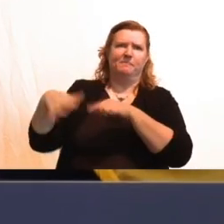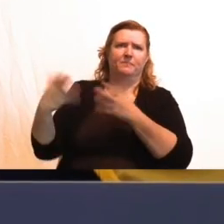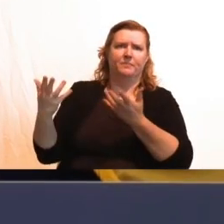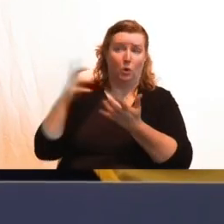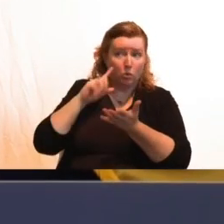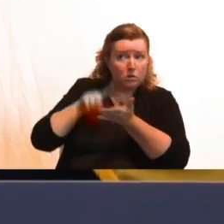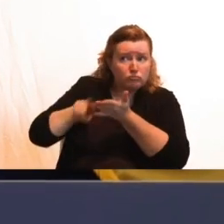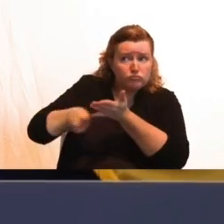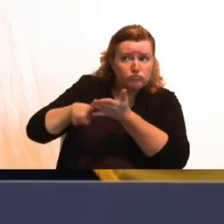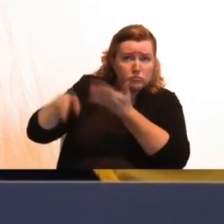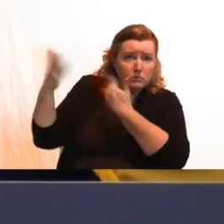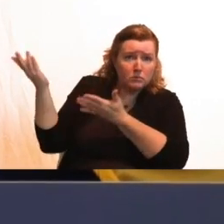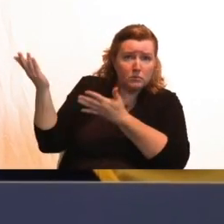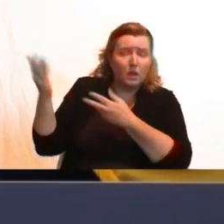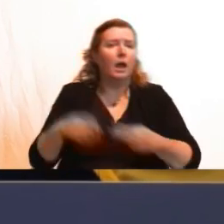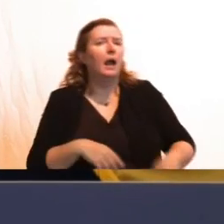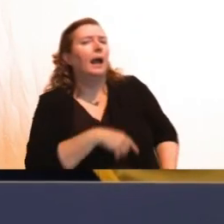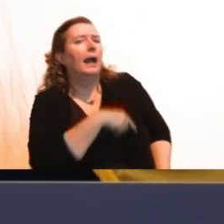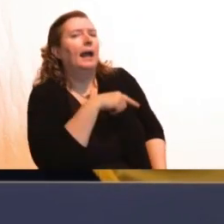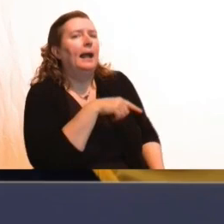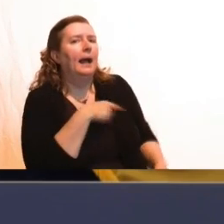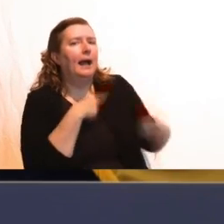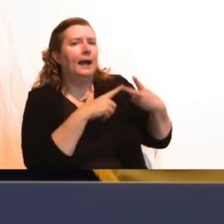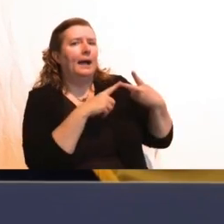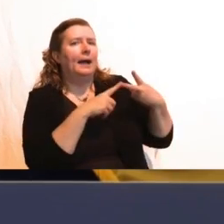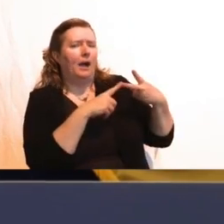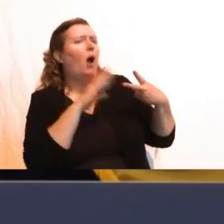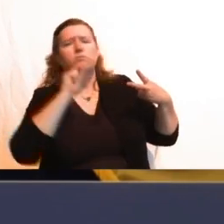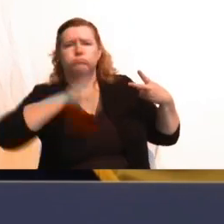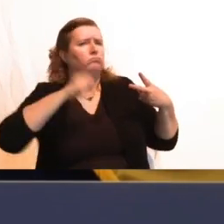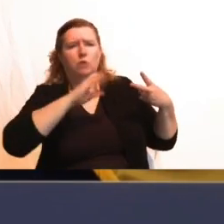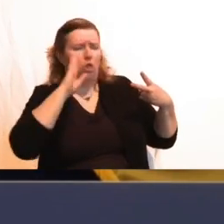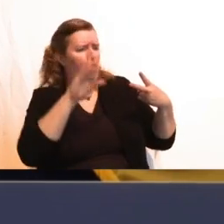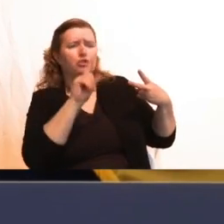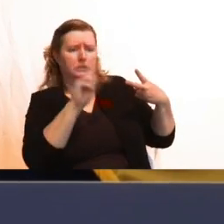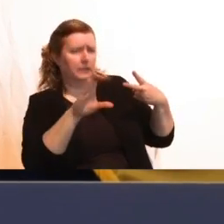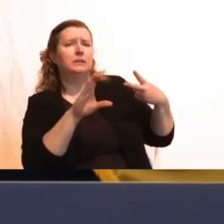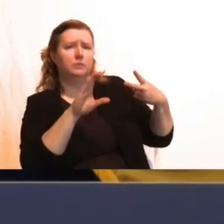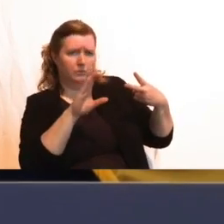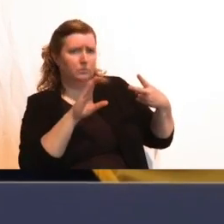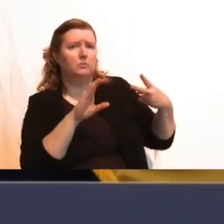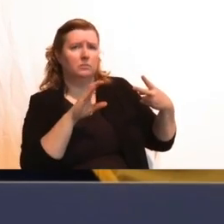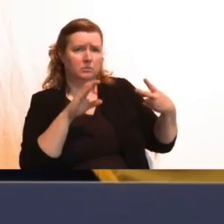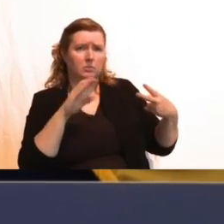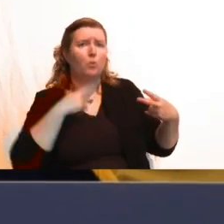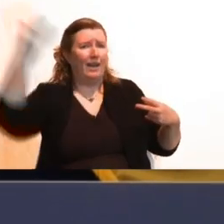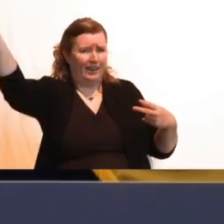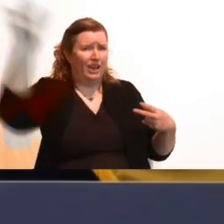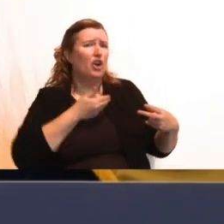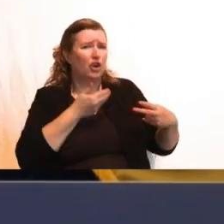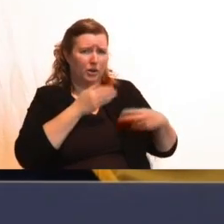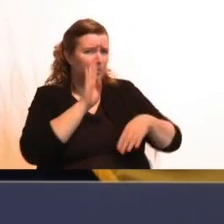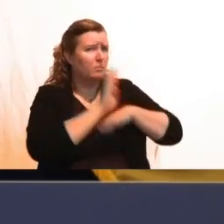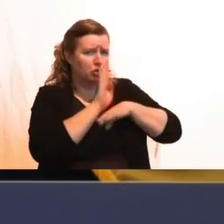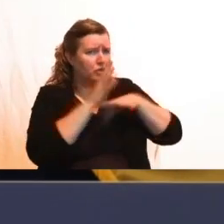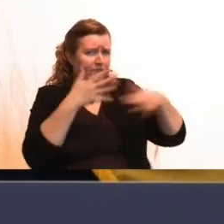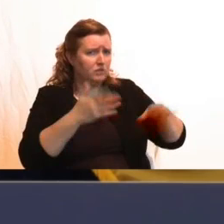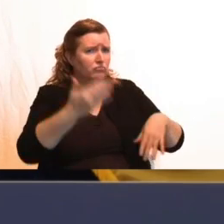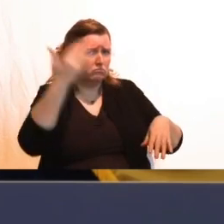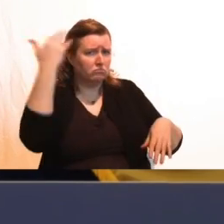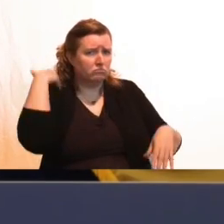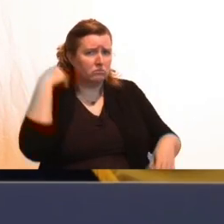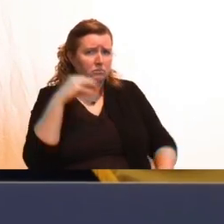We hired a firm, by the way, back in April or May of 2020, a Manat firm, to do an independent assessment of